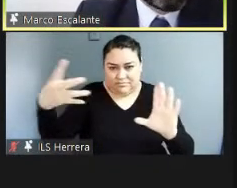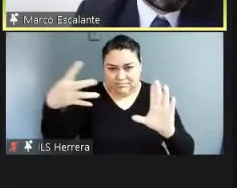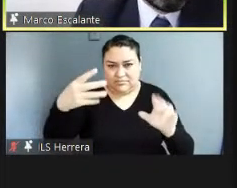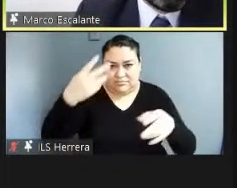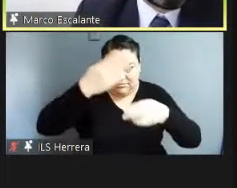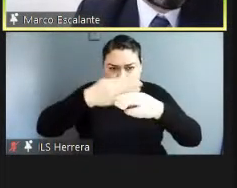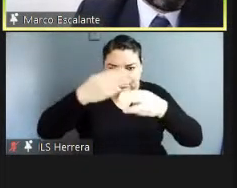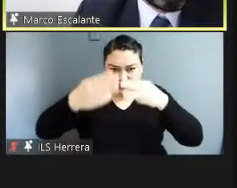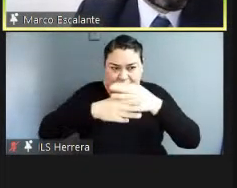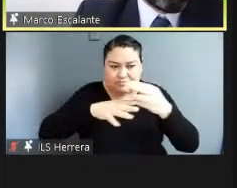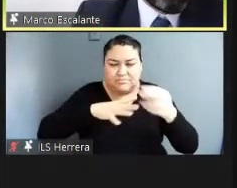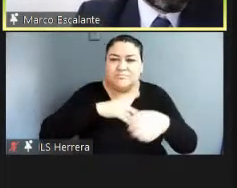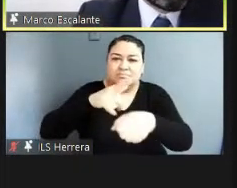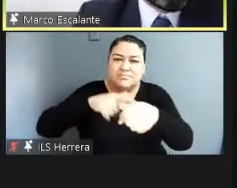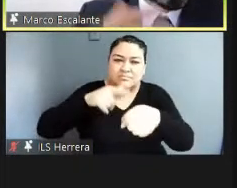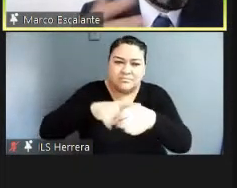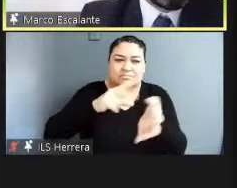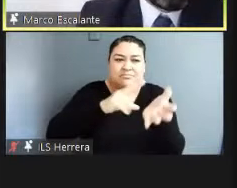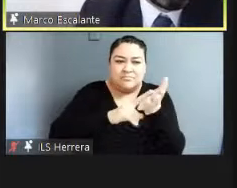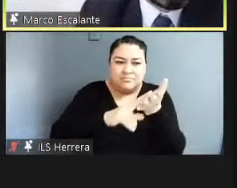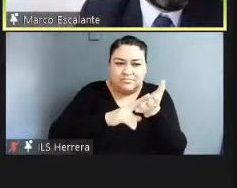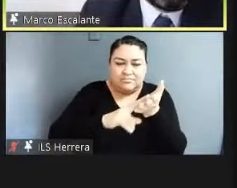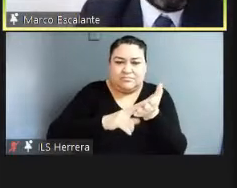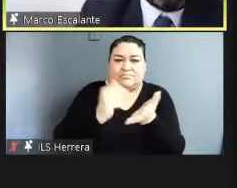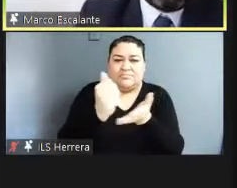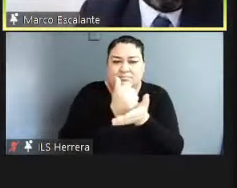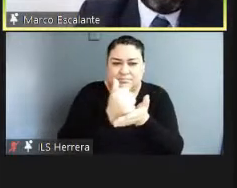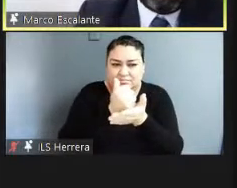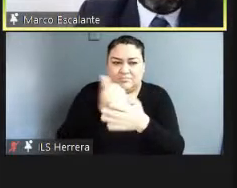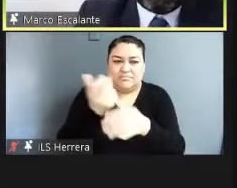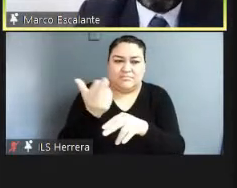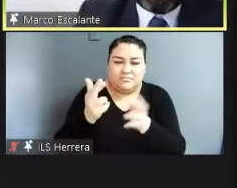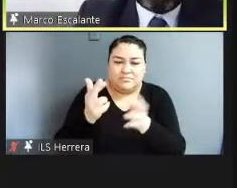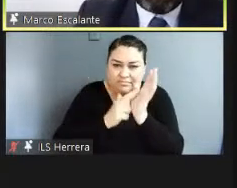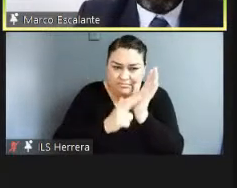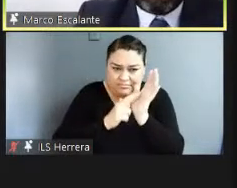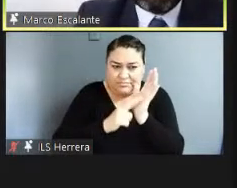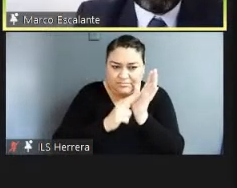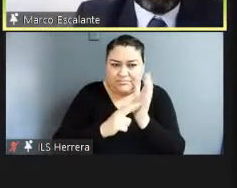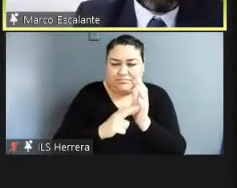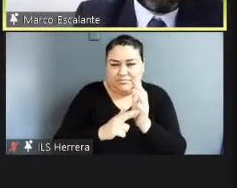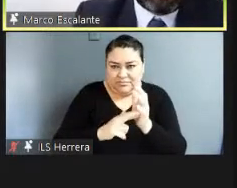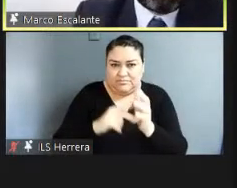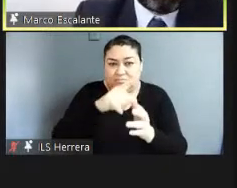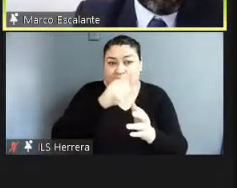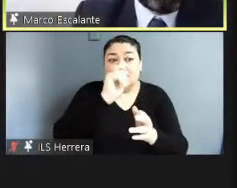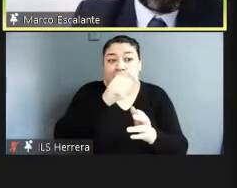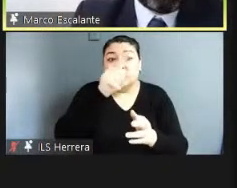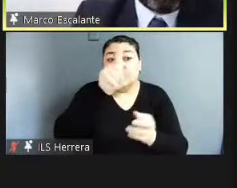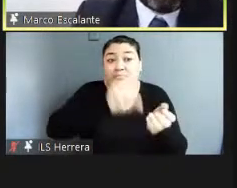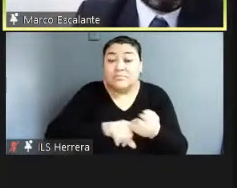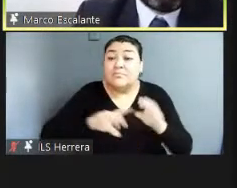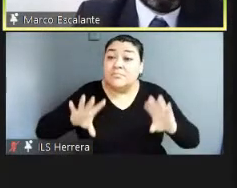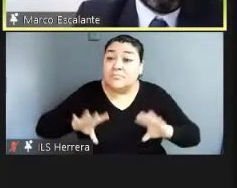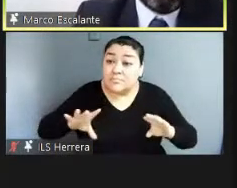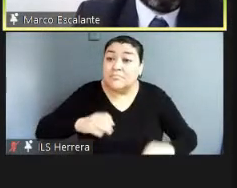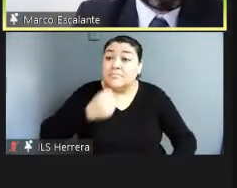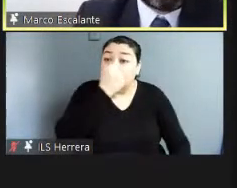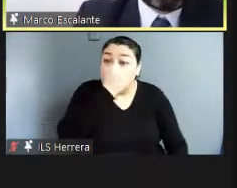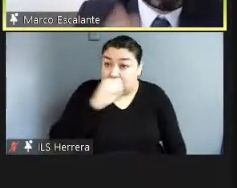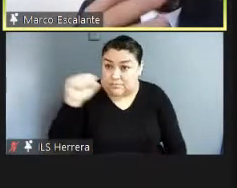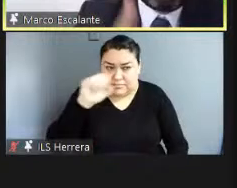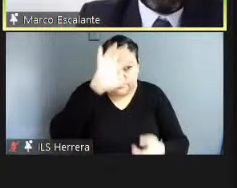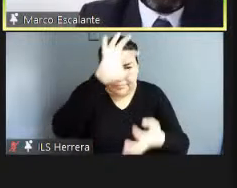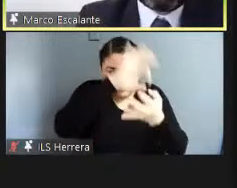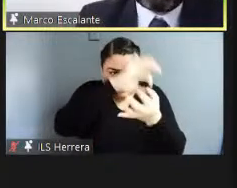university. It's what we call a curricular map that shows several colors that show the different